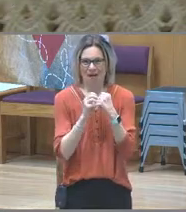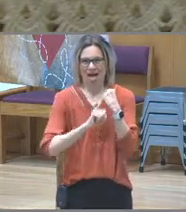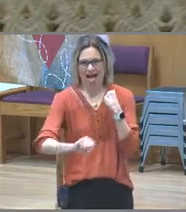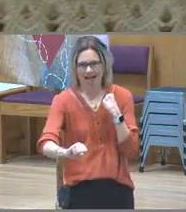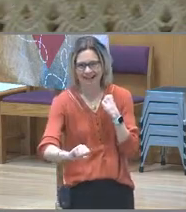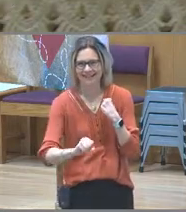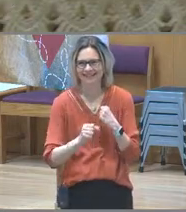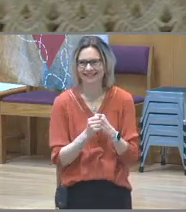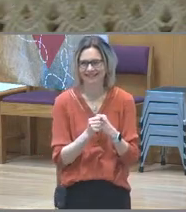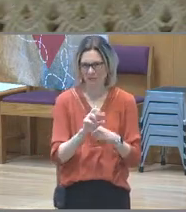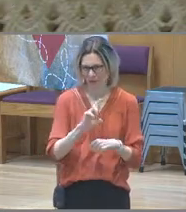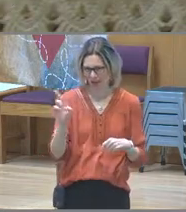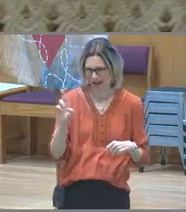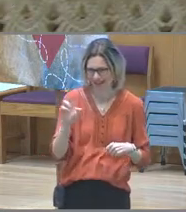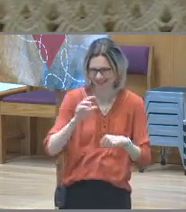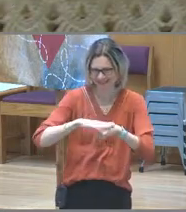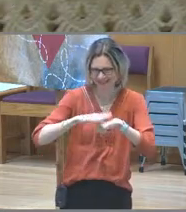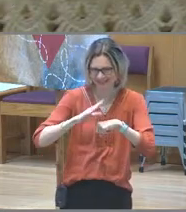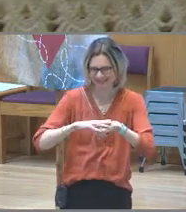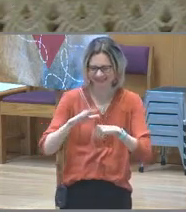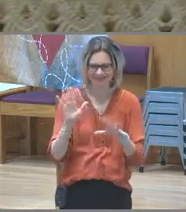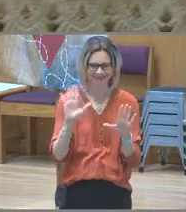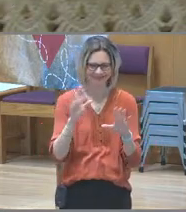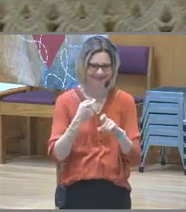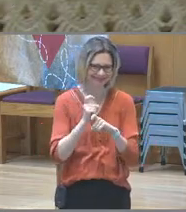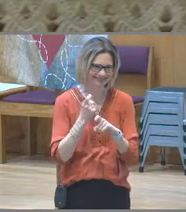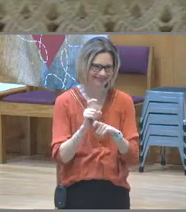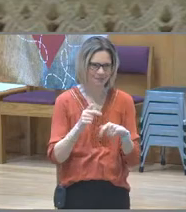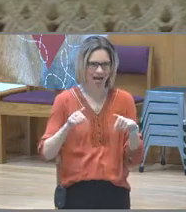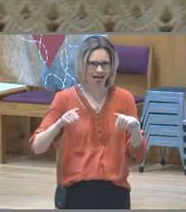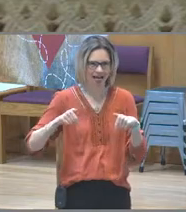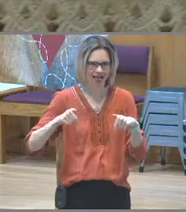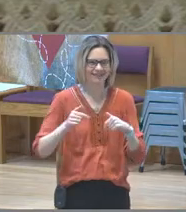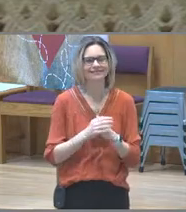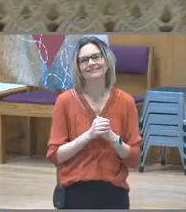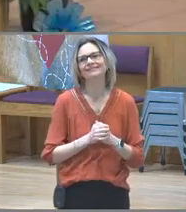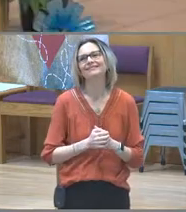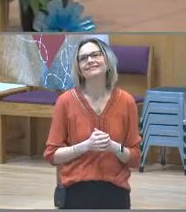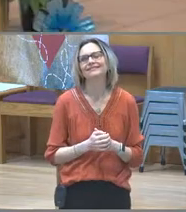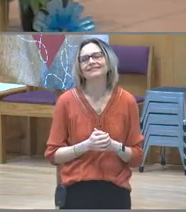So just be ready for that. No, I'm just kidding, but I'm nervous, seriously.